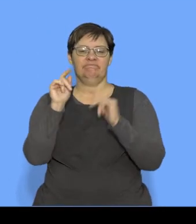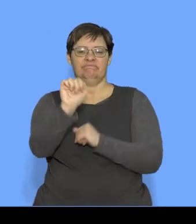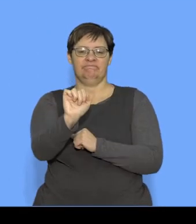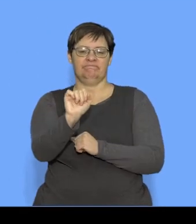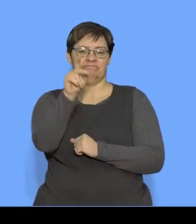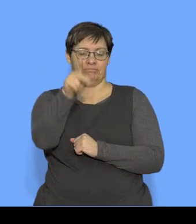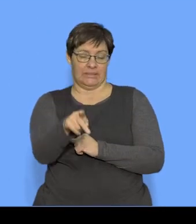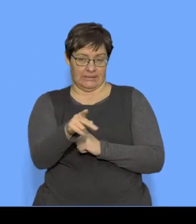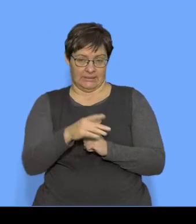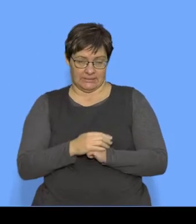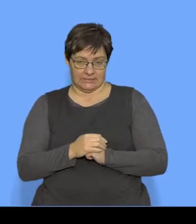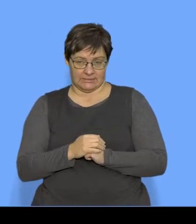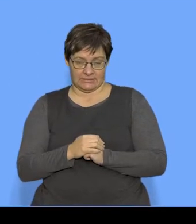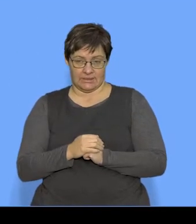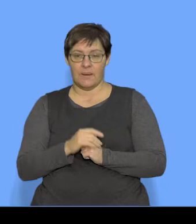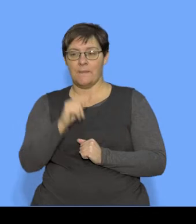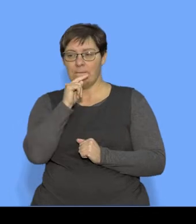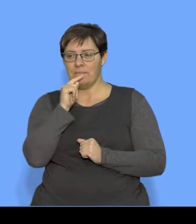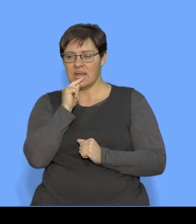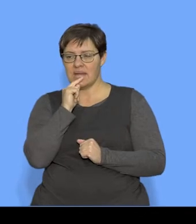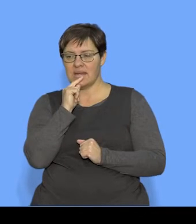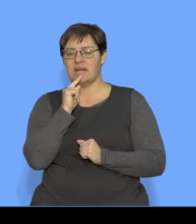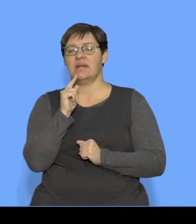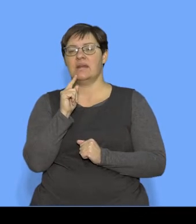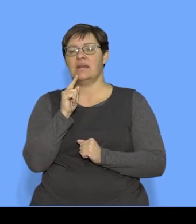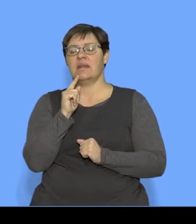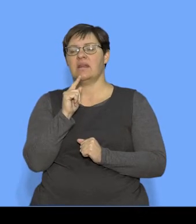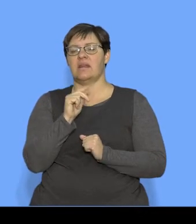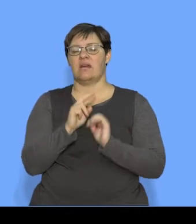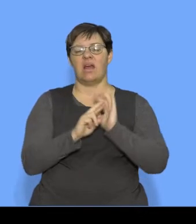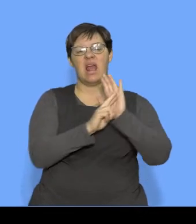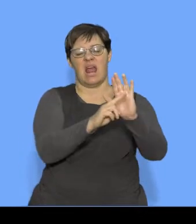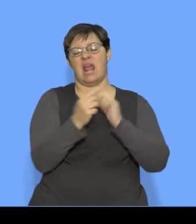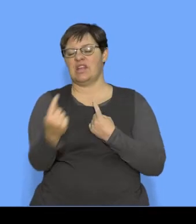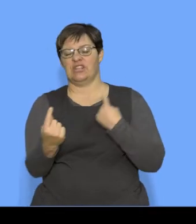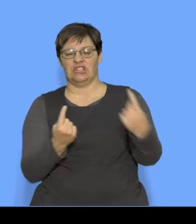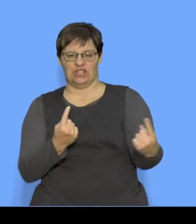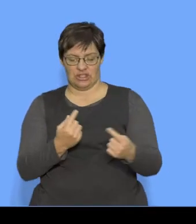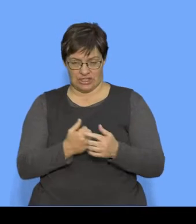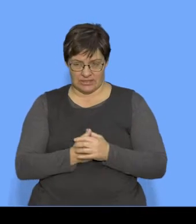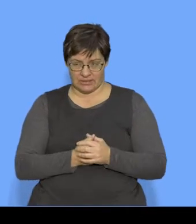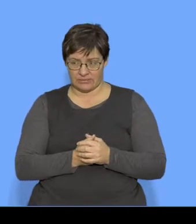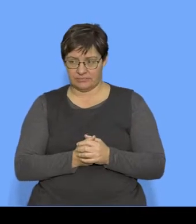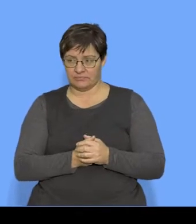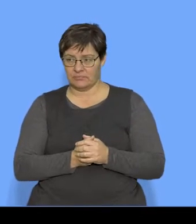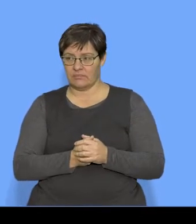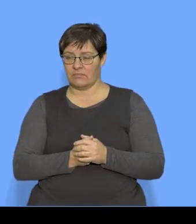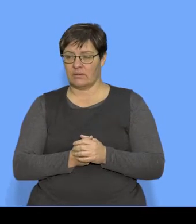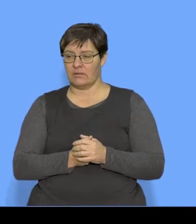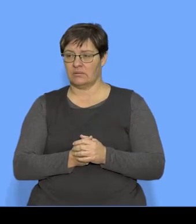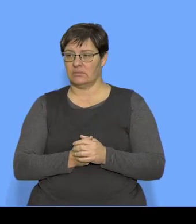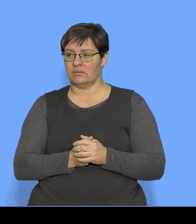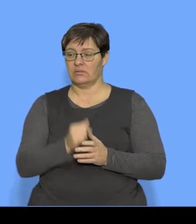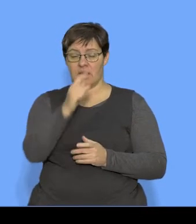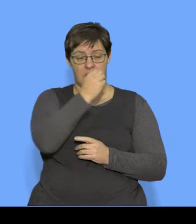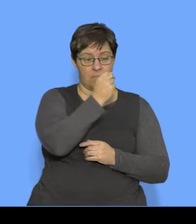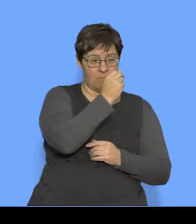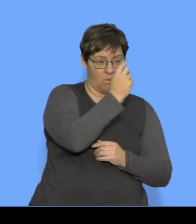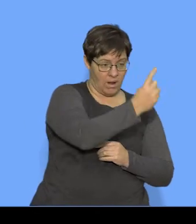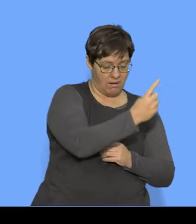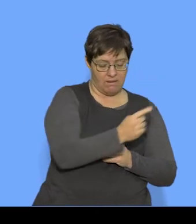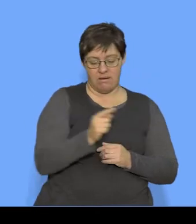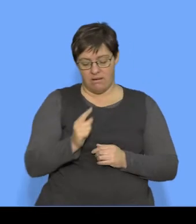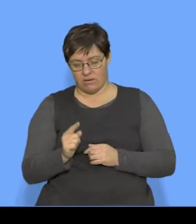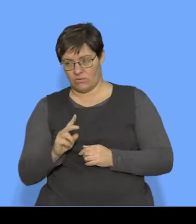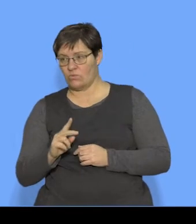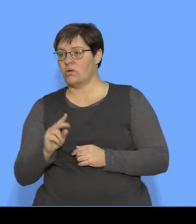P. That's what the word respectively means, right? So this is number one, so this will be number one. This is number two,